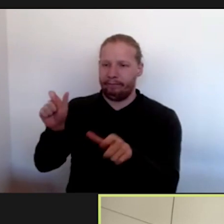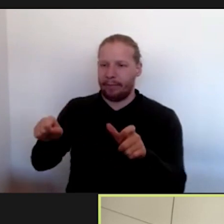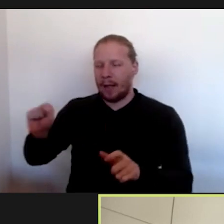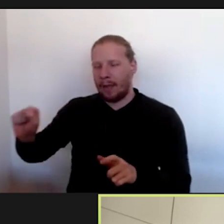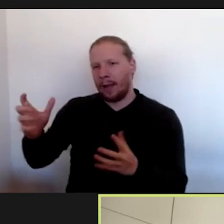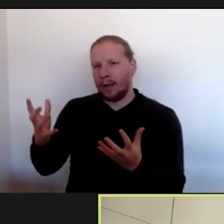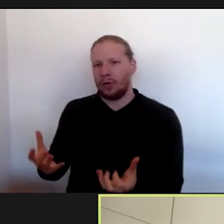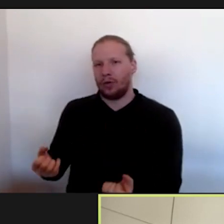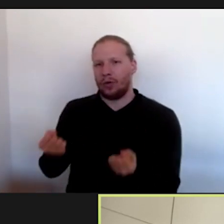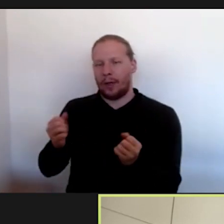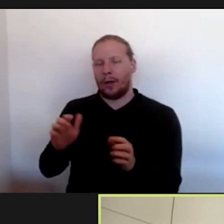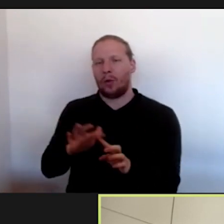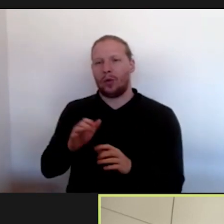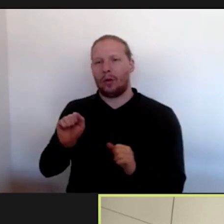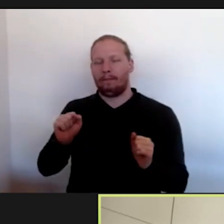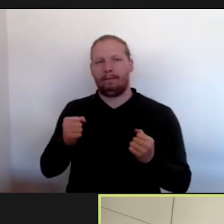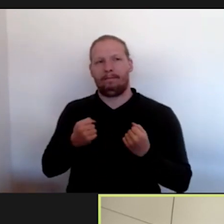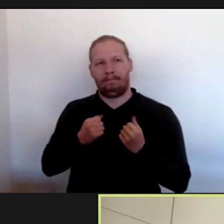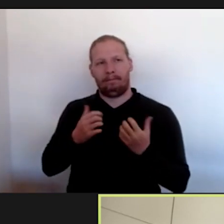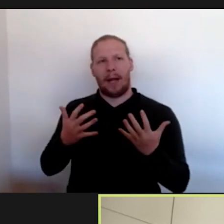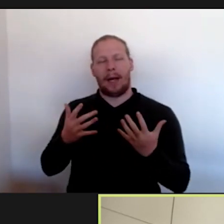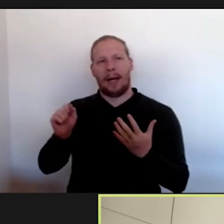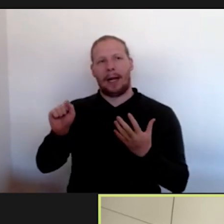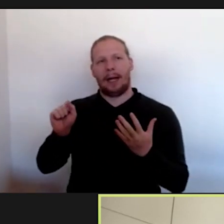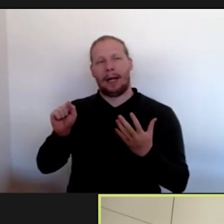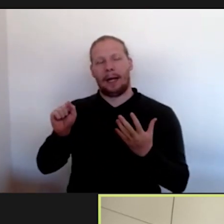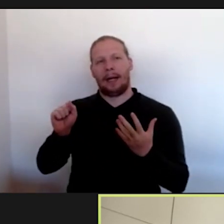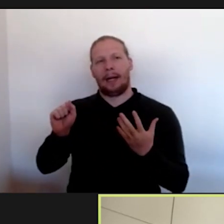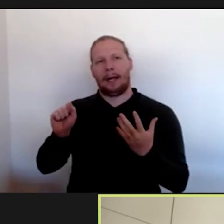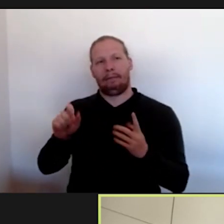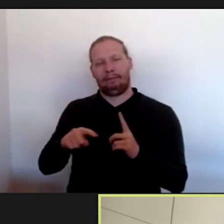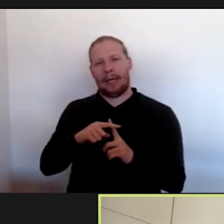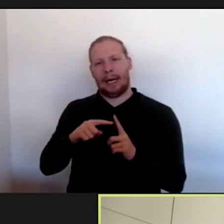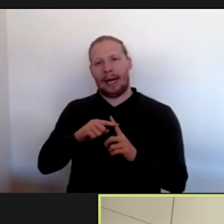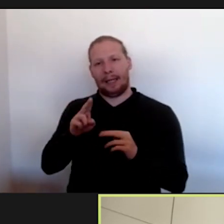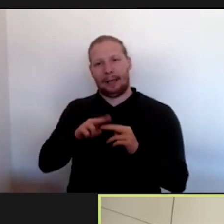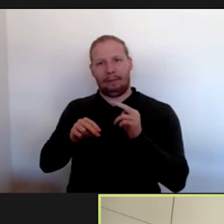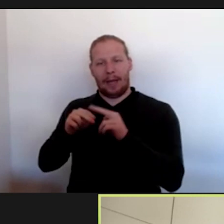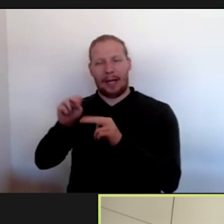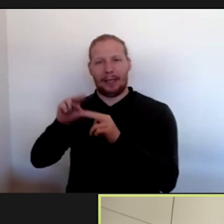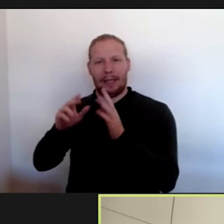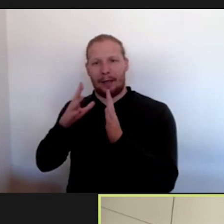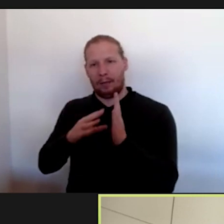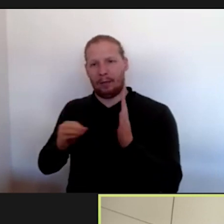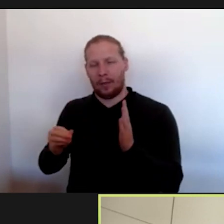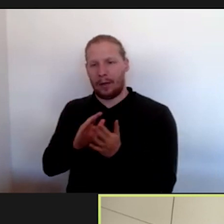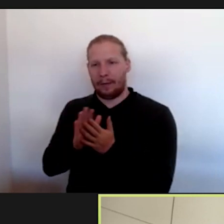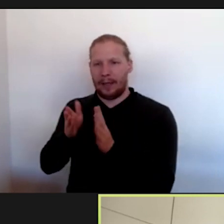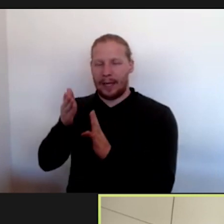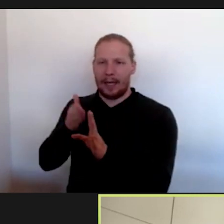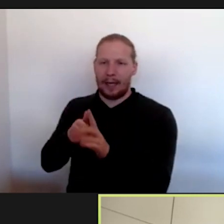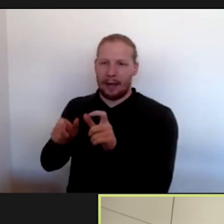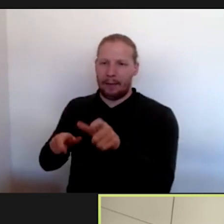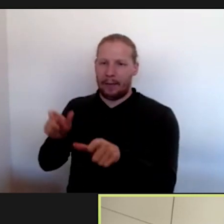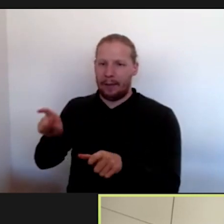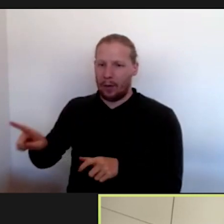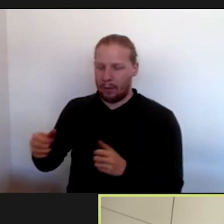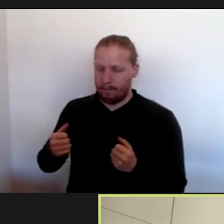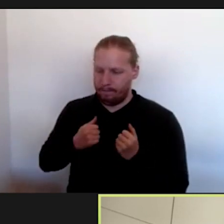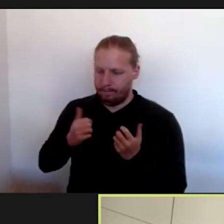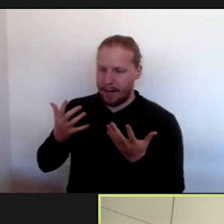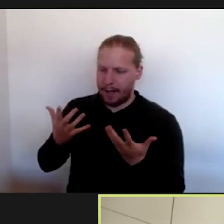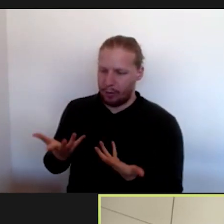a mana-enhancing model where young people feel that they have the mana to own whatever they do.